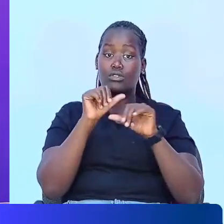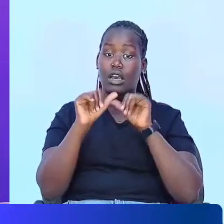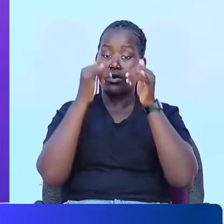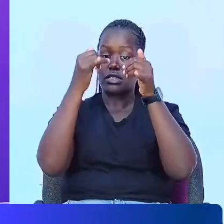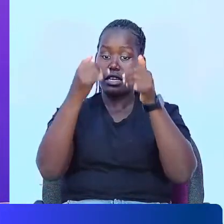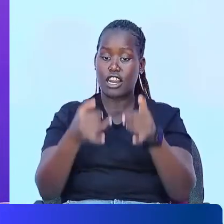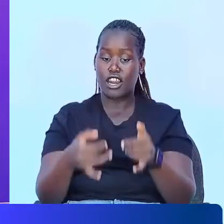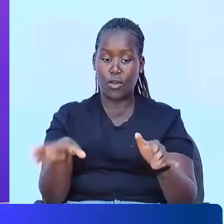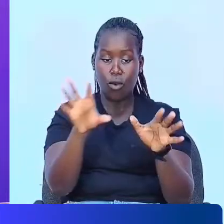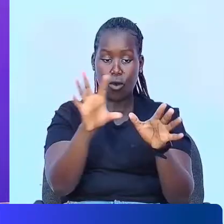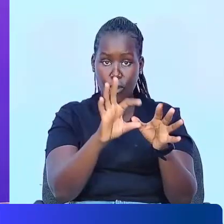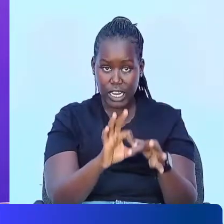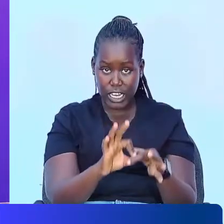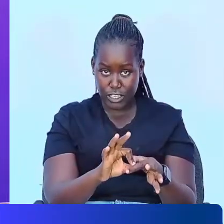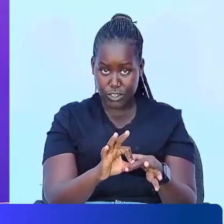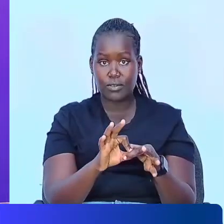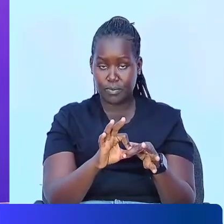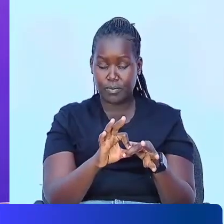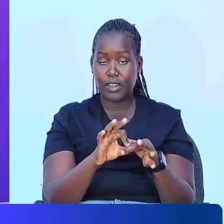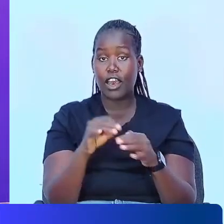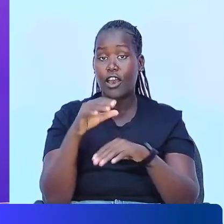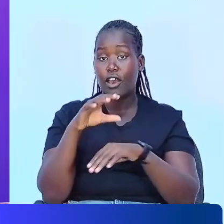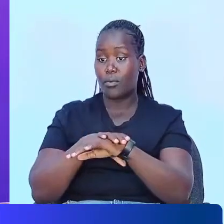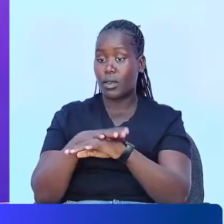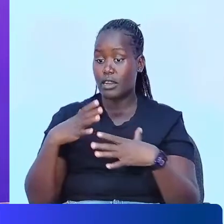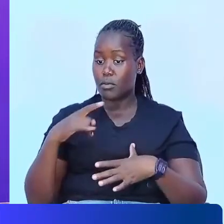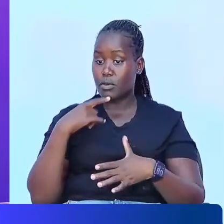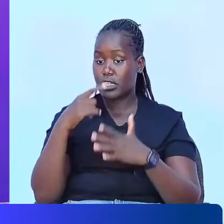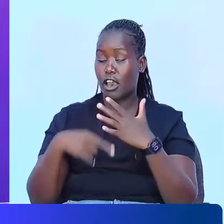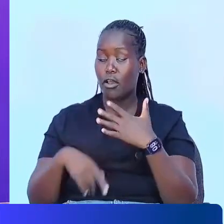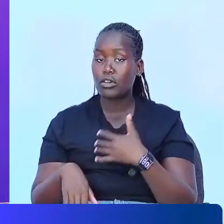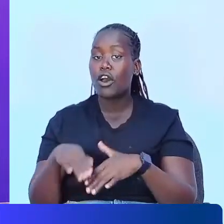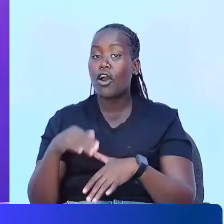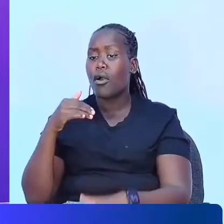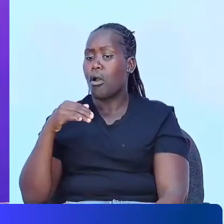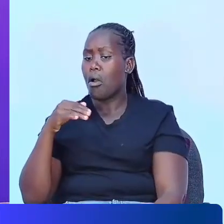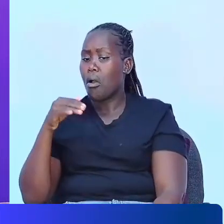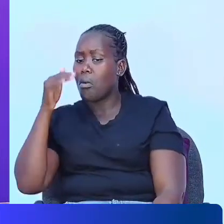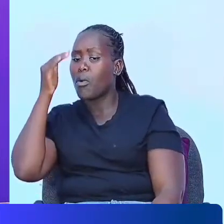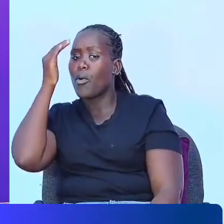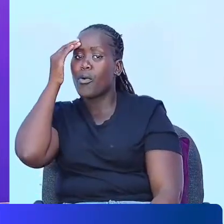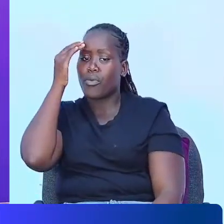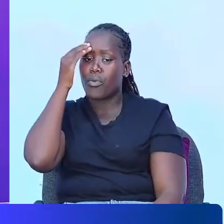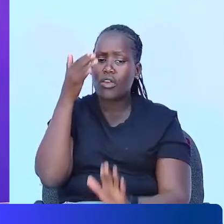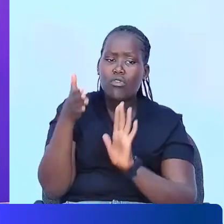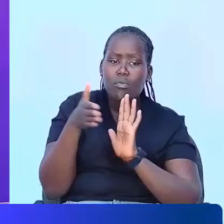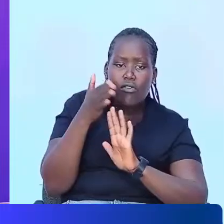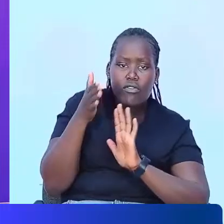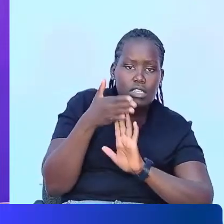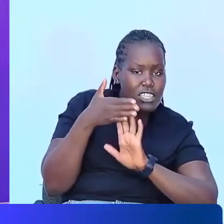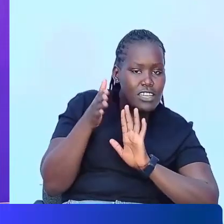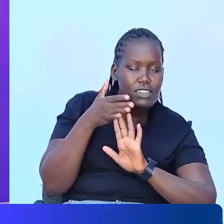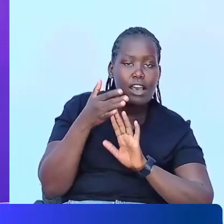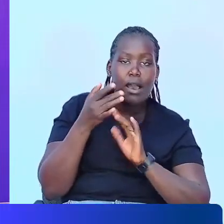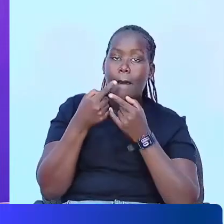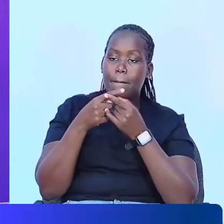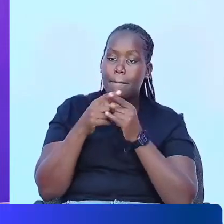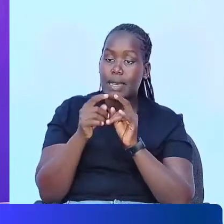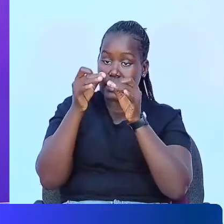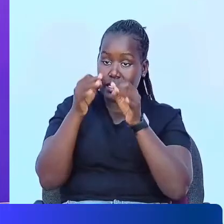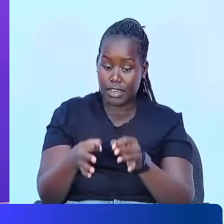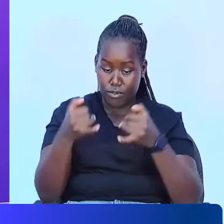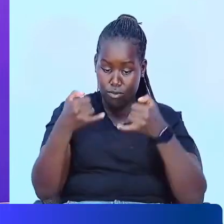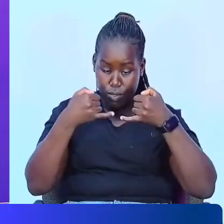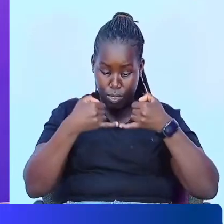the other weak area. You find that people saying, oh, it will be faster. But really, if you're going to queue,